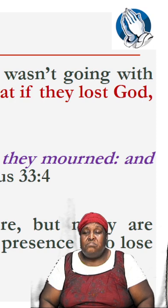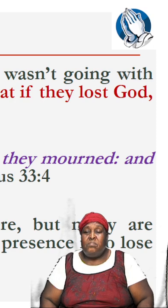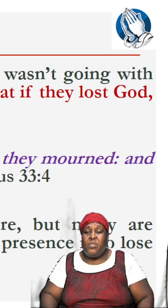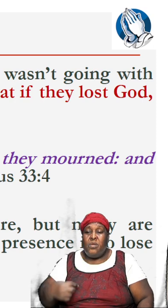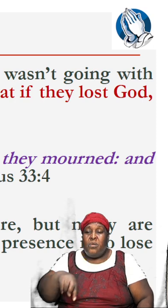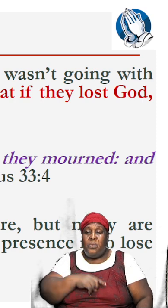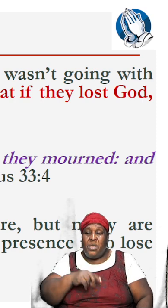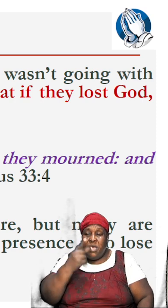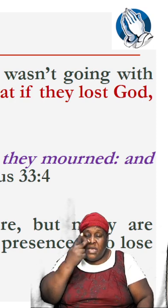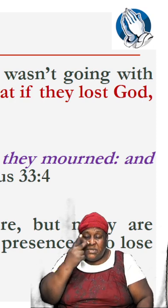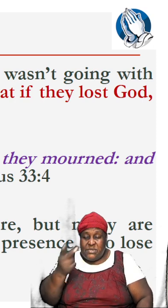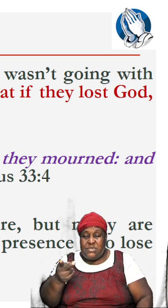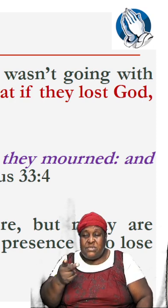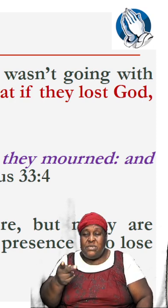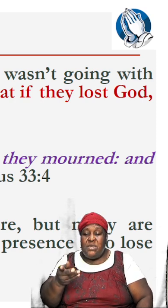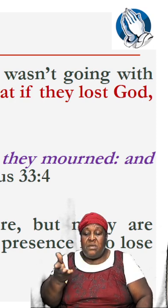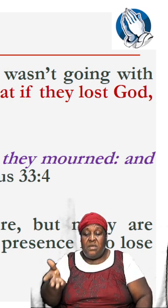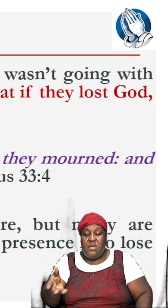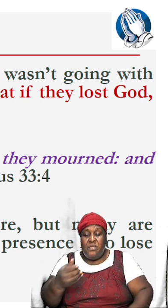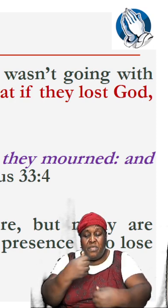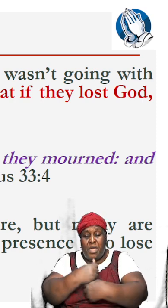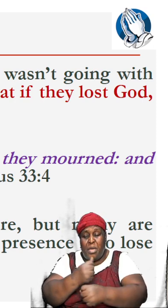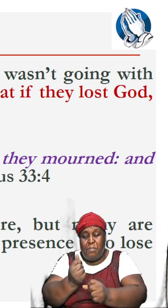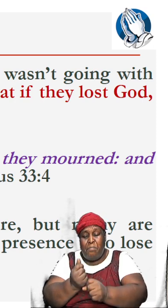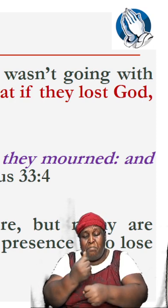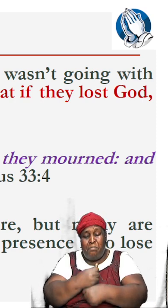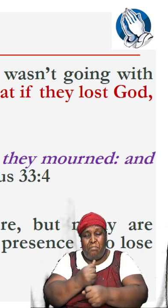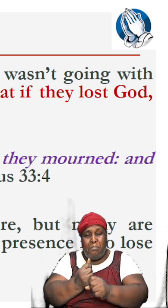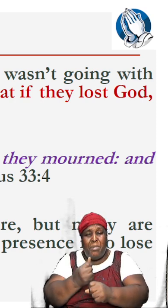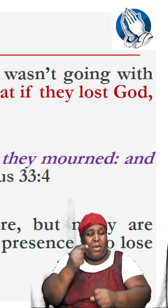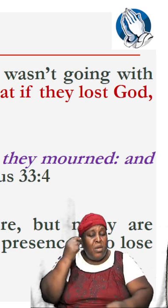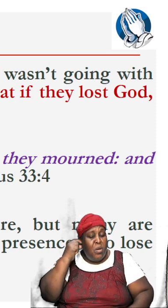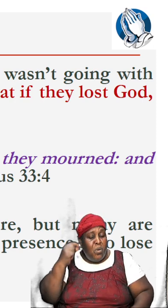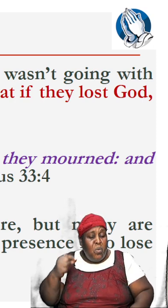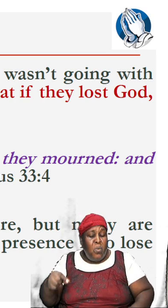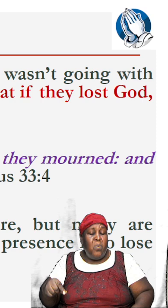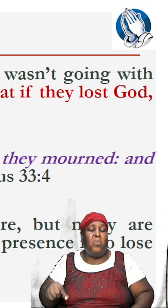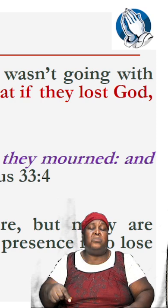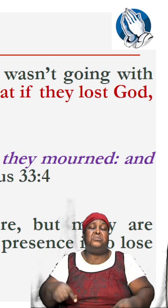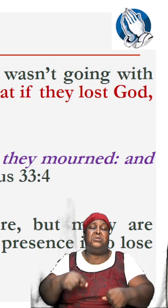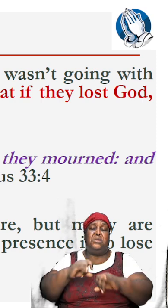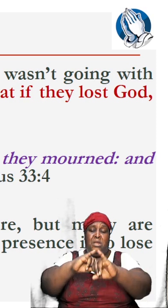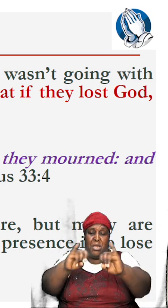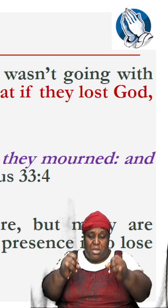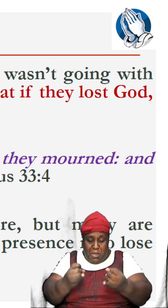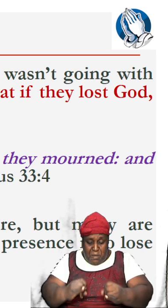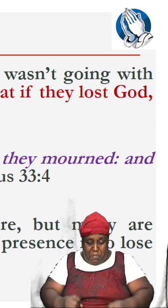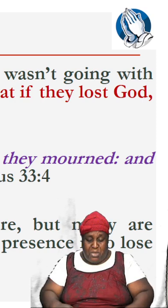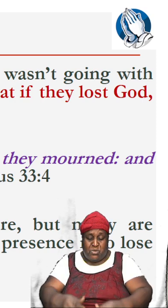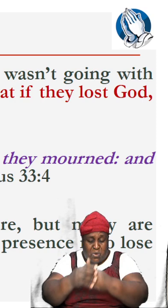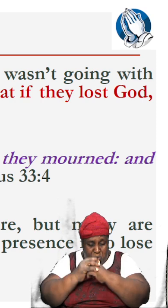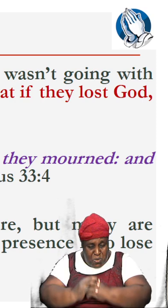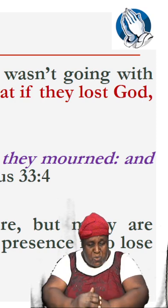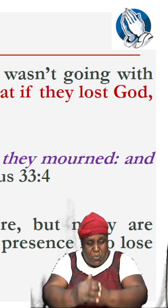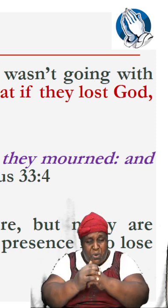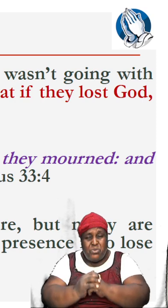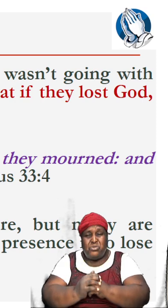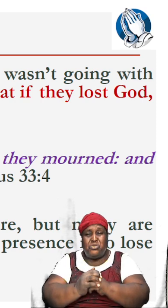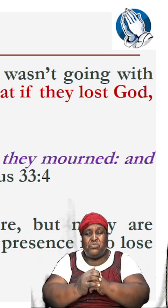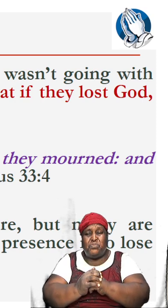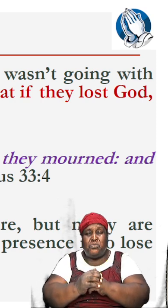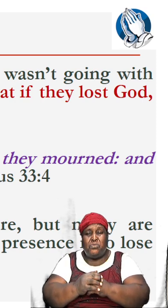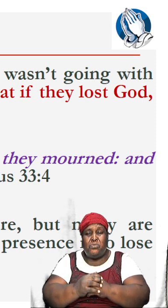see where they had made a worship, a golden calf. They made and they worship a golden calf, the chapter